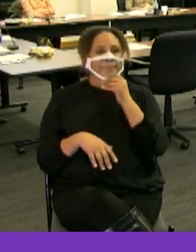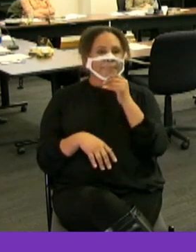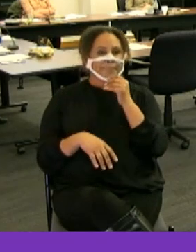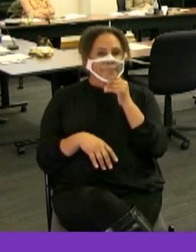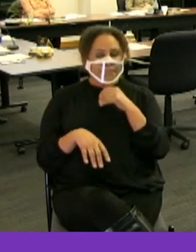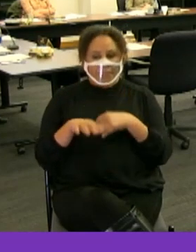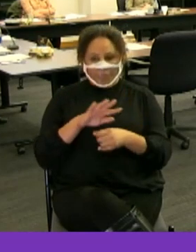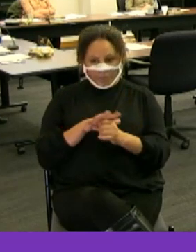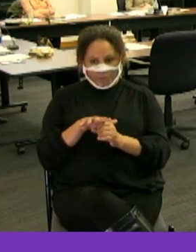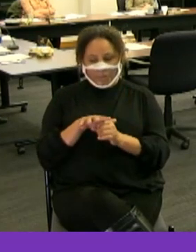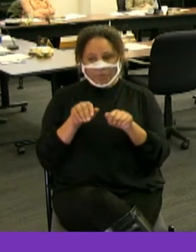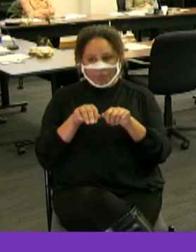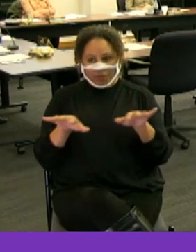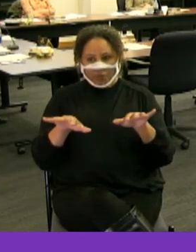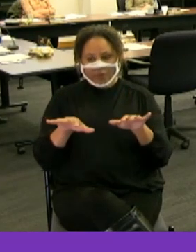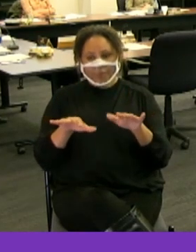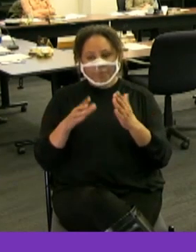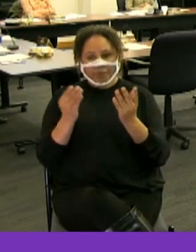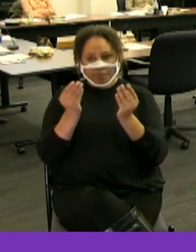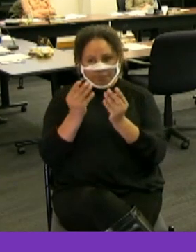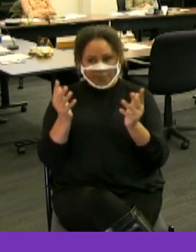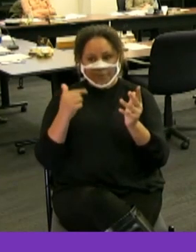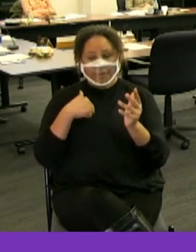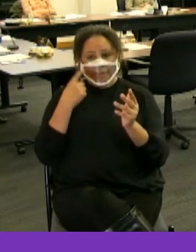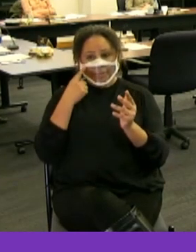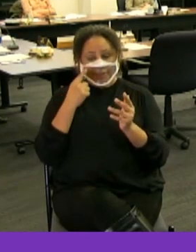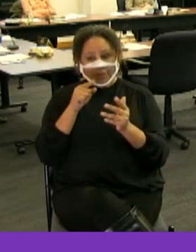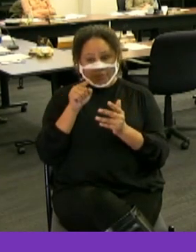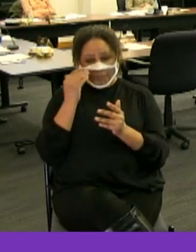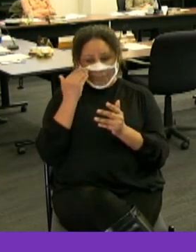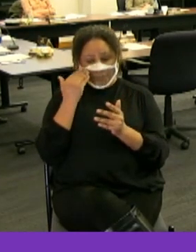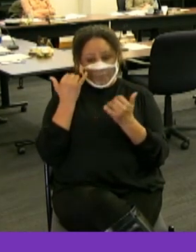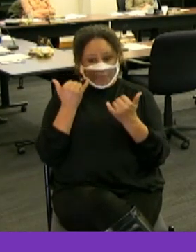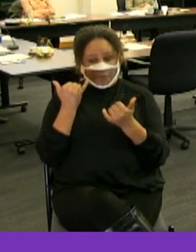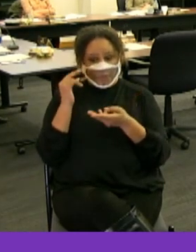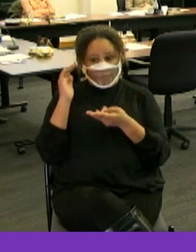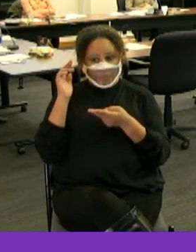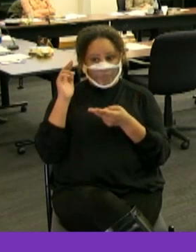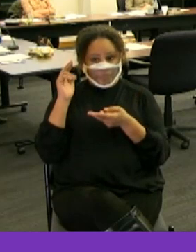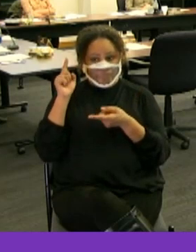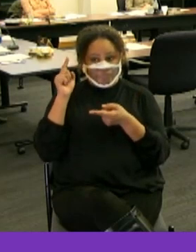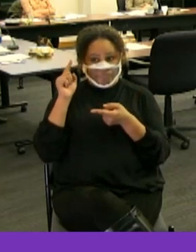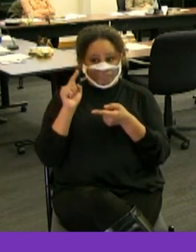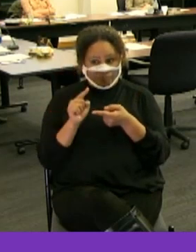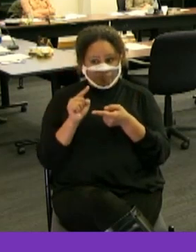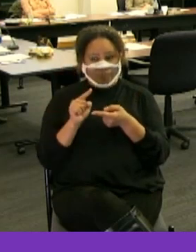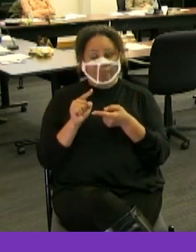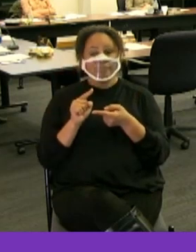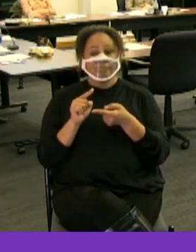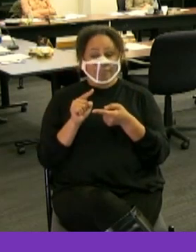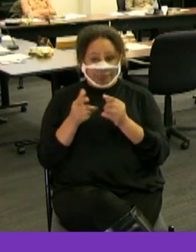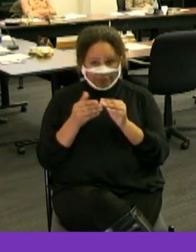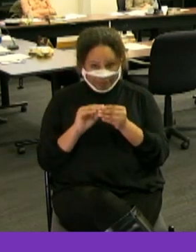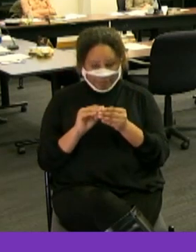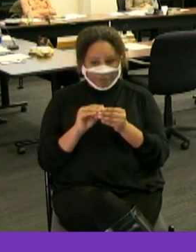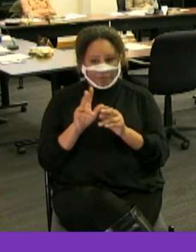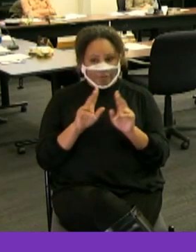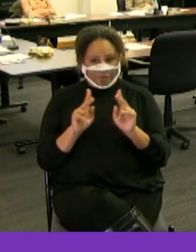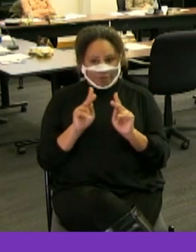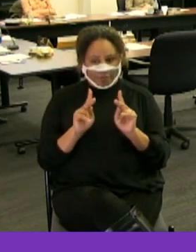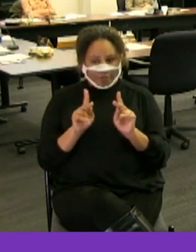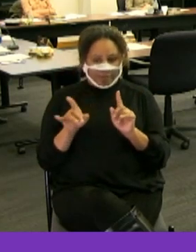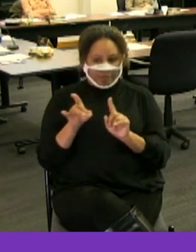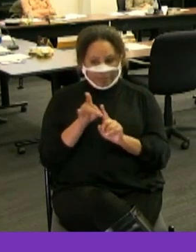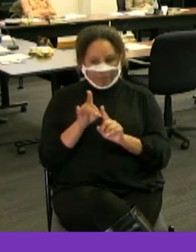There's a COVID update, and I think you're all aware that there has been a decline in the state's the COVID-19 hospitalizations has